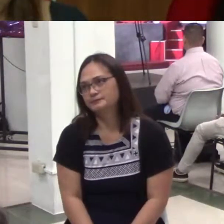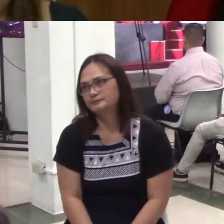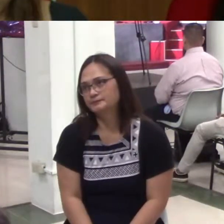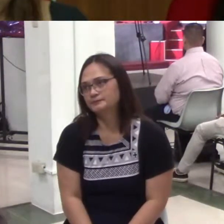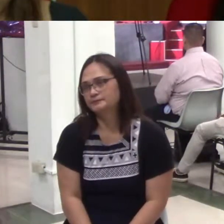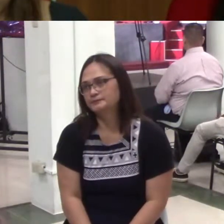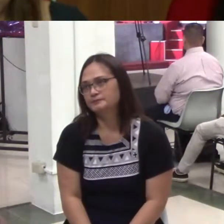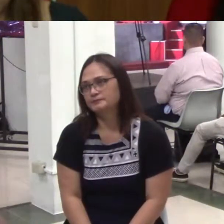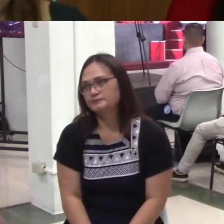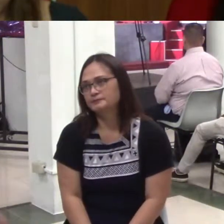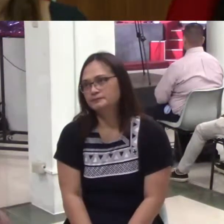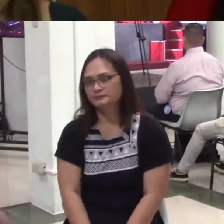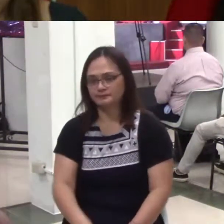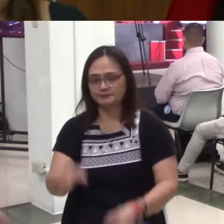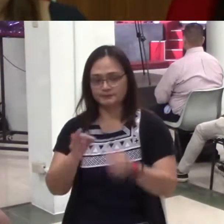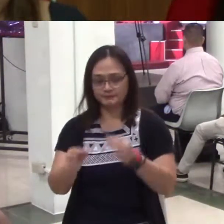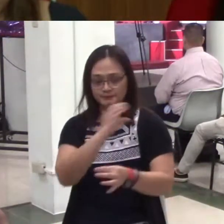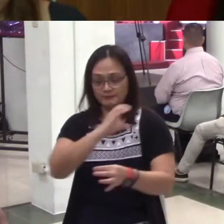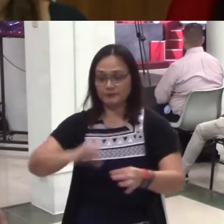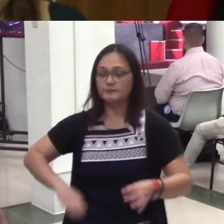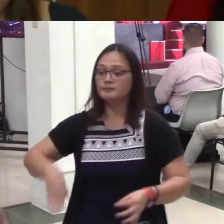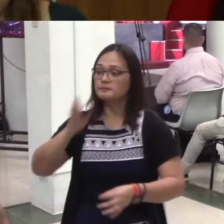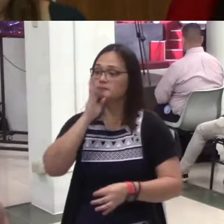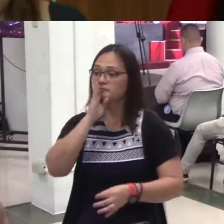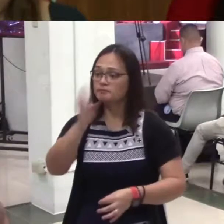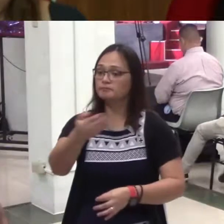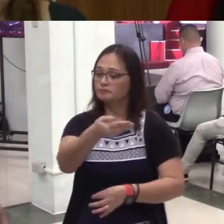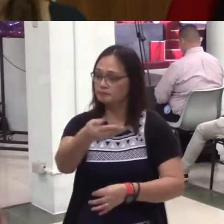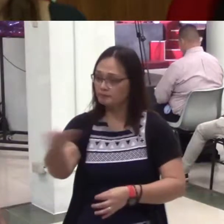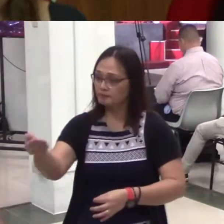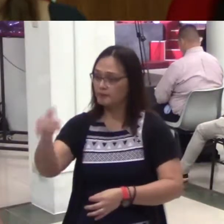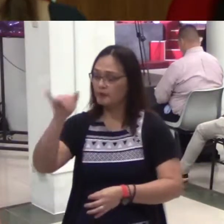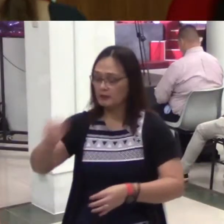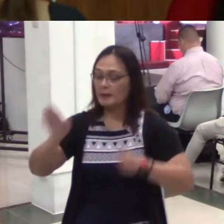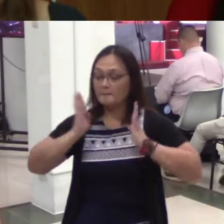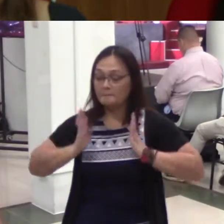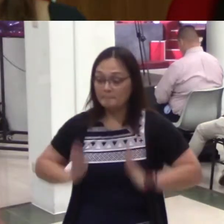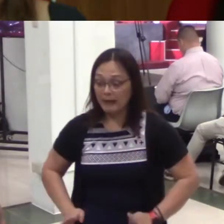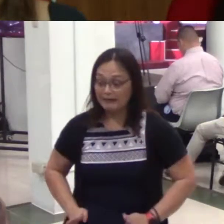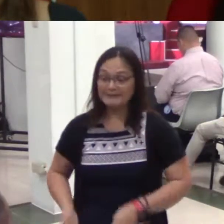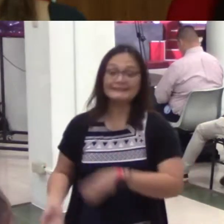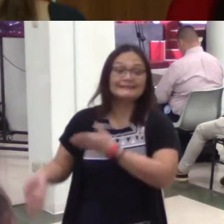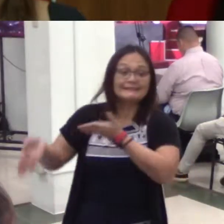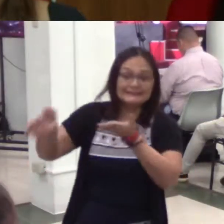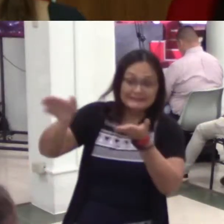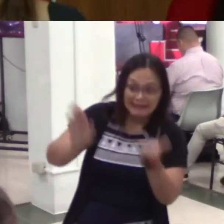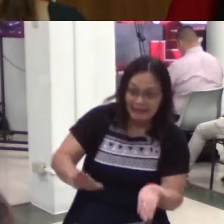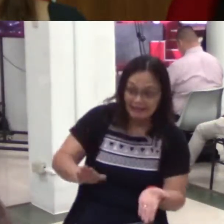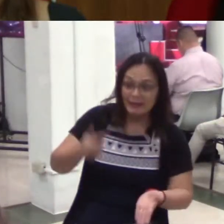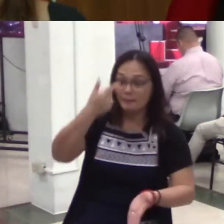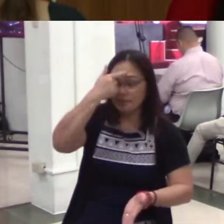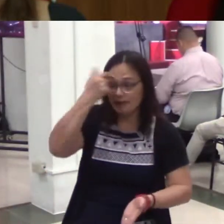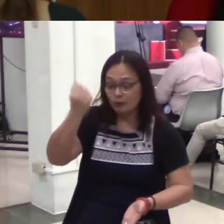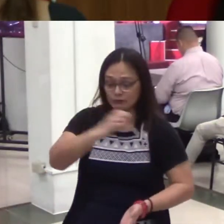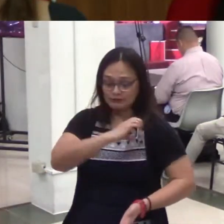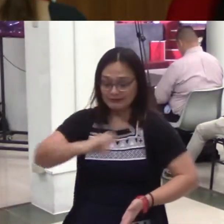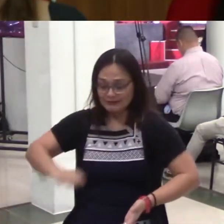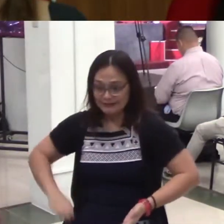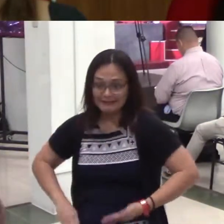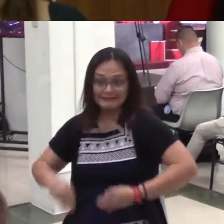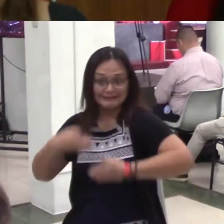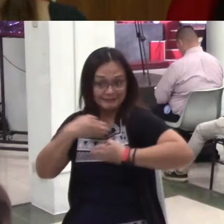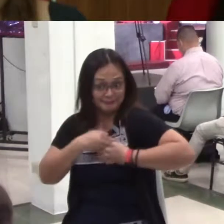And if Christ be in you, the body is dead because of sin, but the spirit is